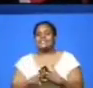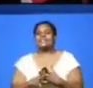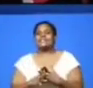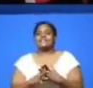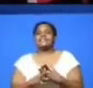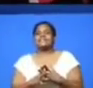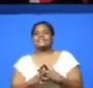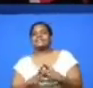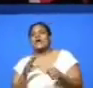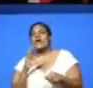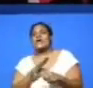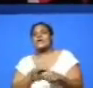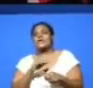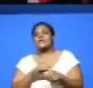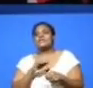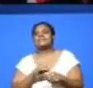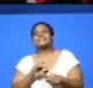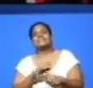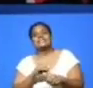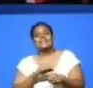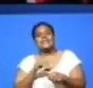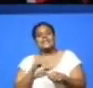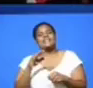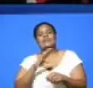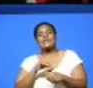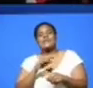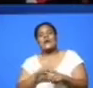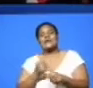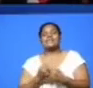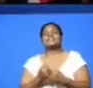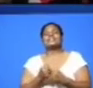Woe unto those who disobey. A casket will be waiting for them.